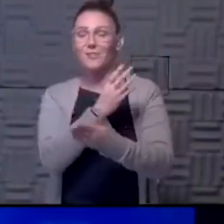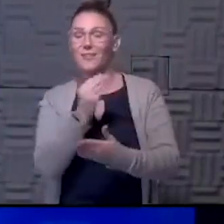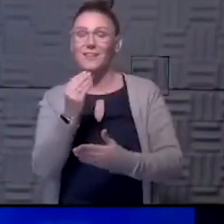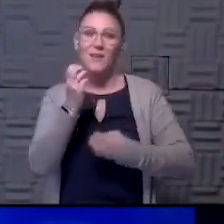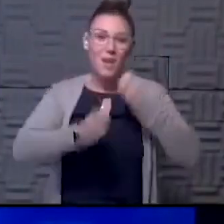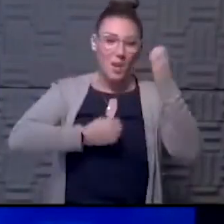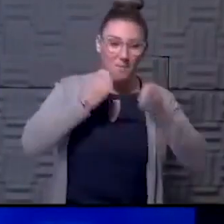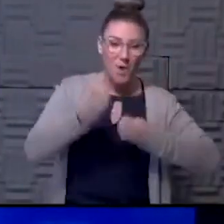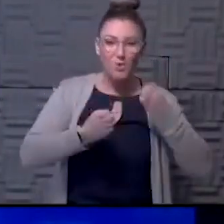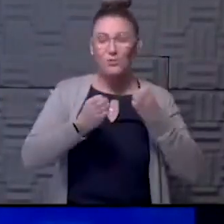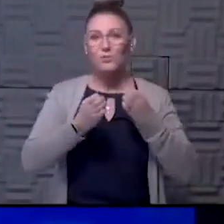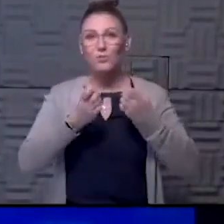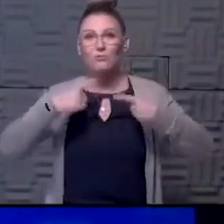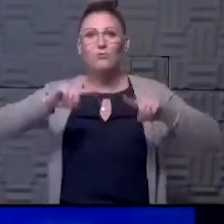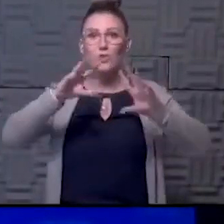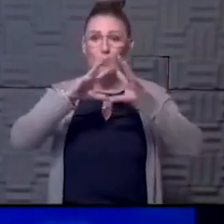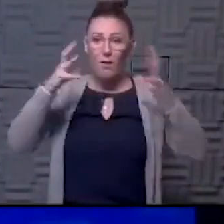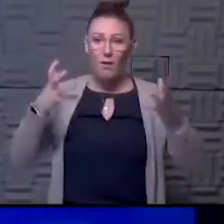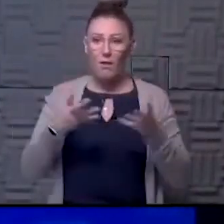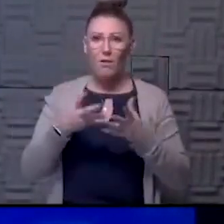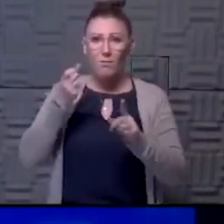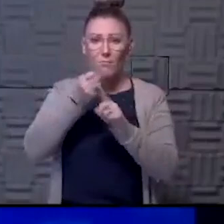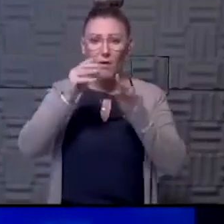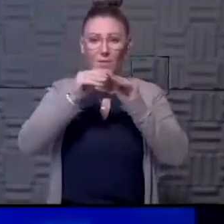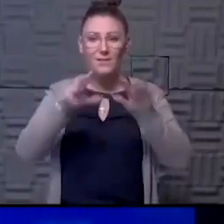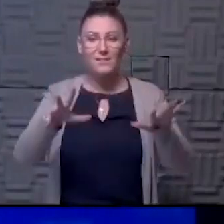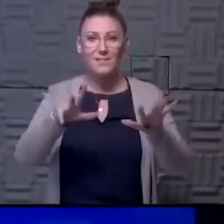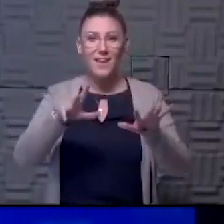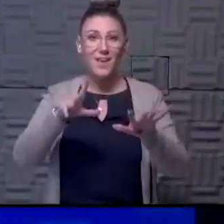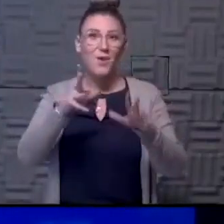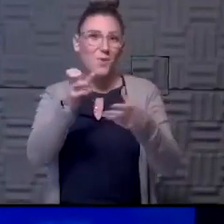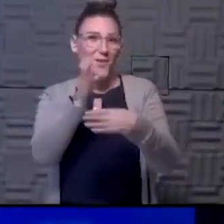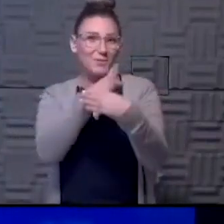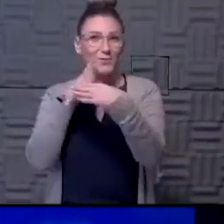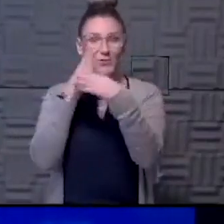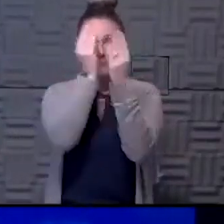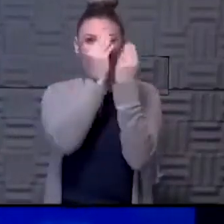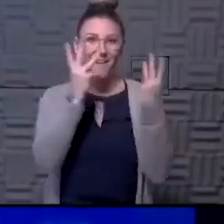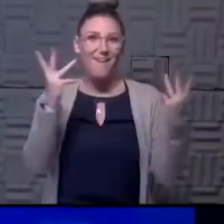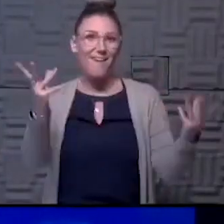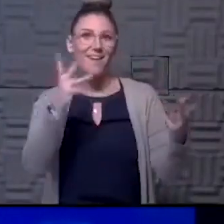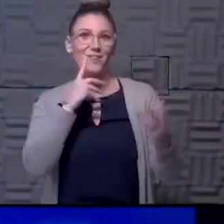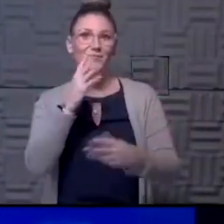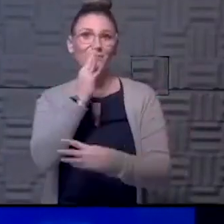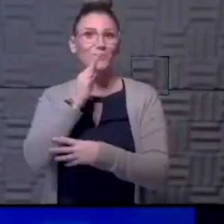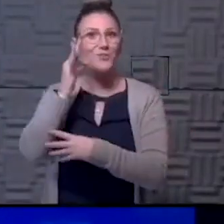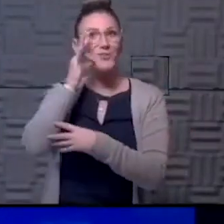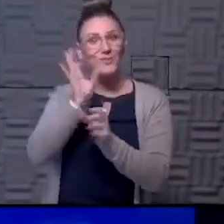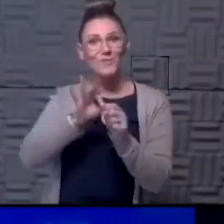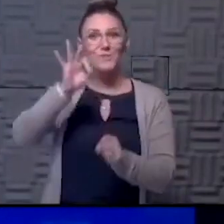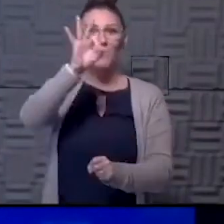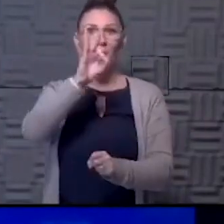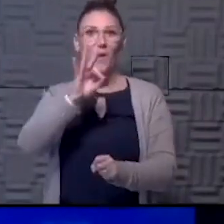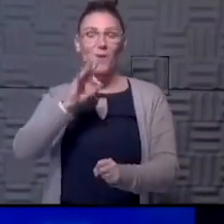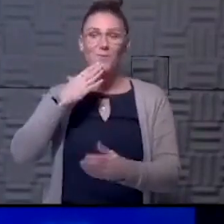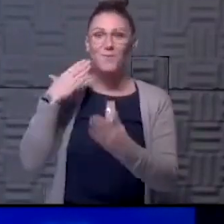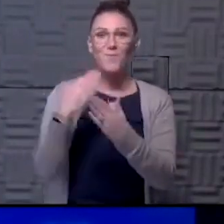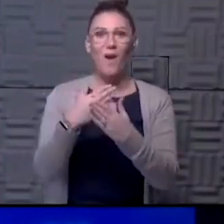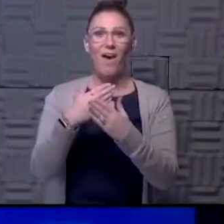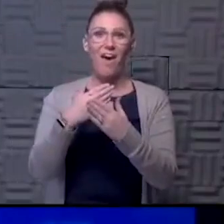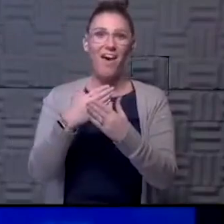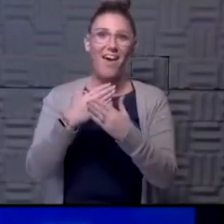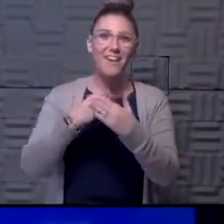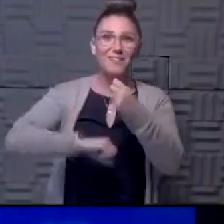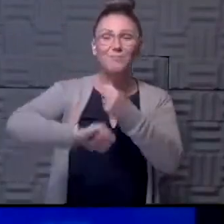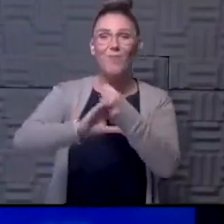this area for our pandemic. As we sign off, we want to share some of that Chiefs spirit that is alive, well, and rooting our team onto the Super